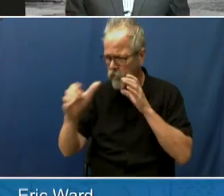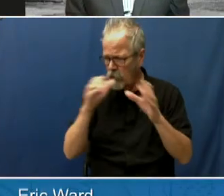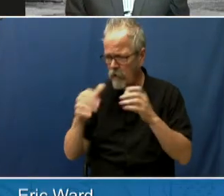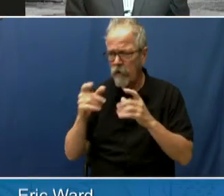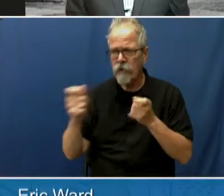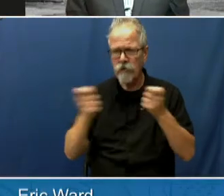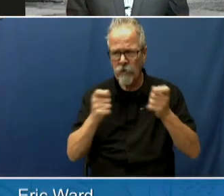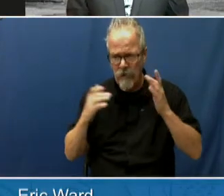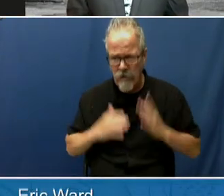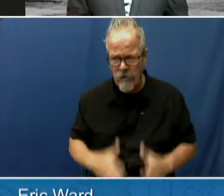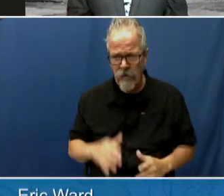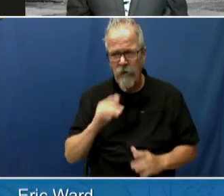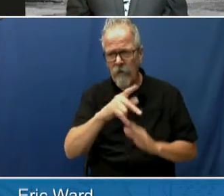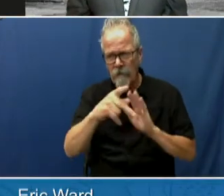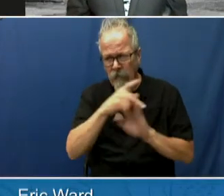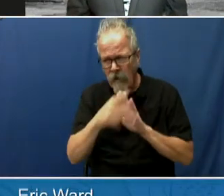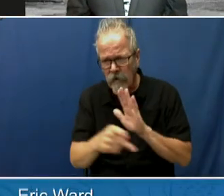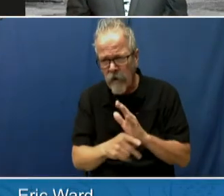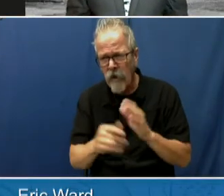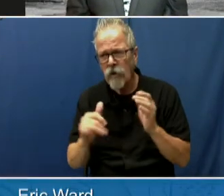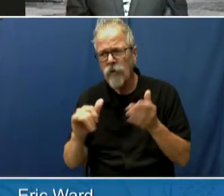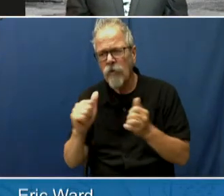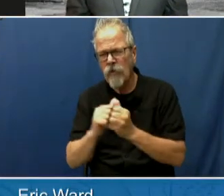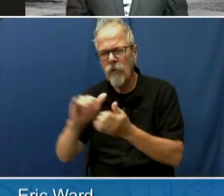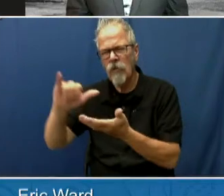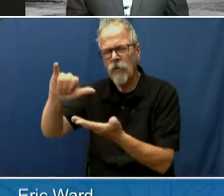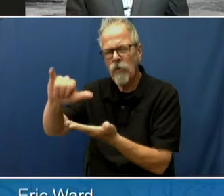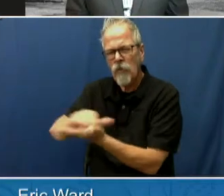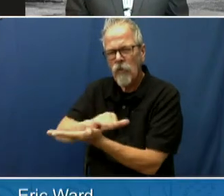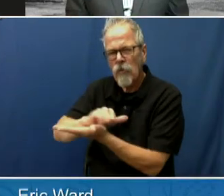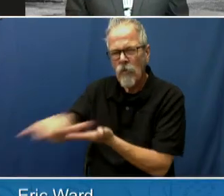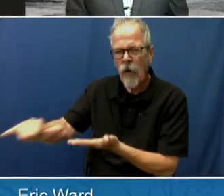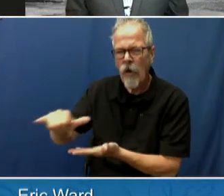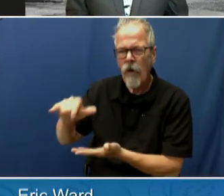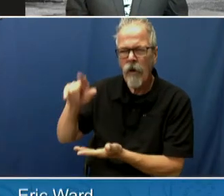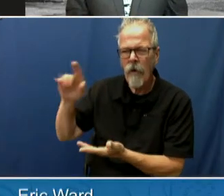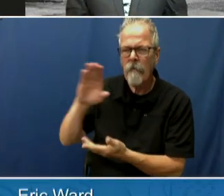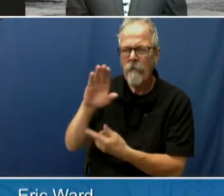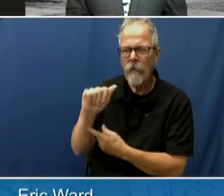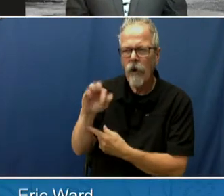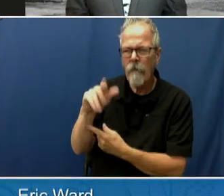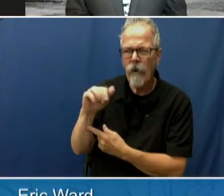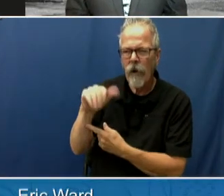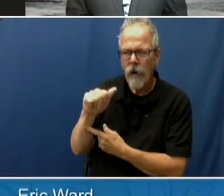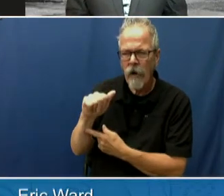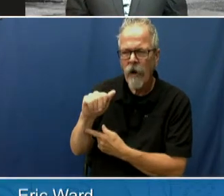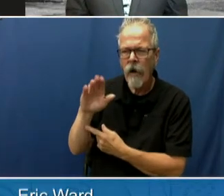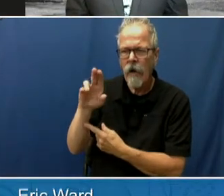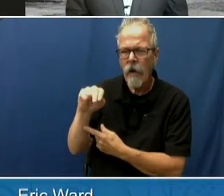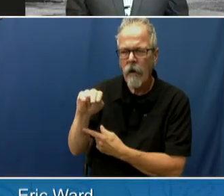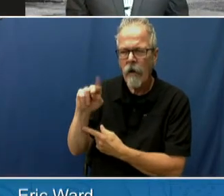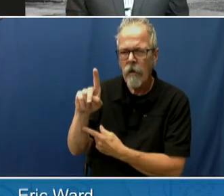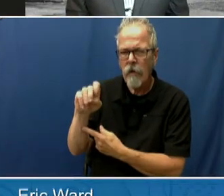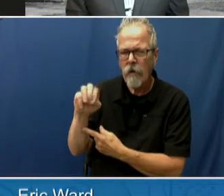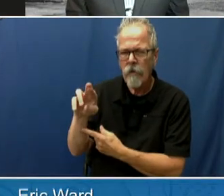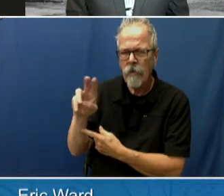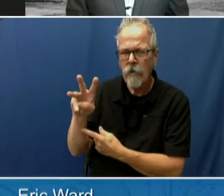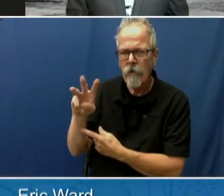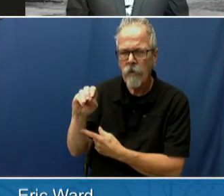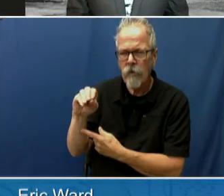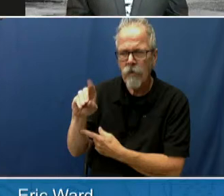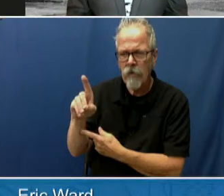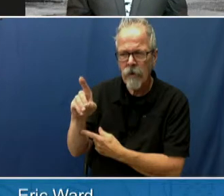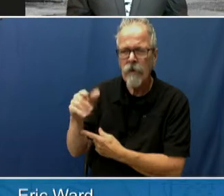York Attorney General Barbara Underwood. She also previously served as an advisor and spokesperson for New York City's Mayor